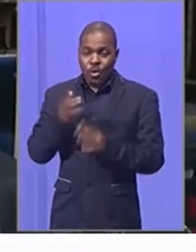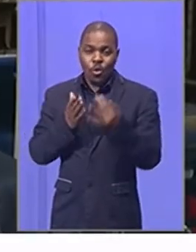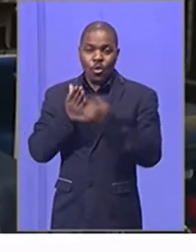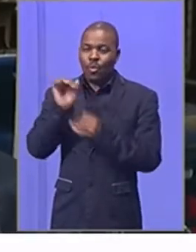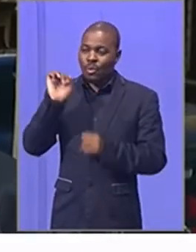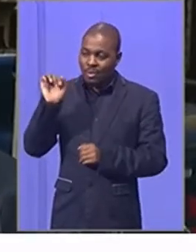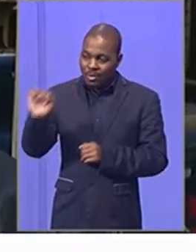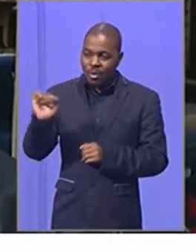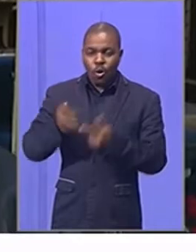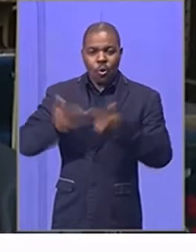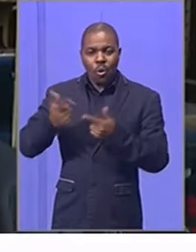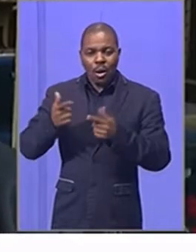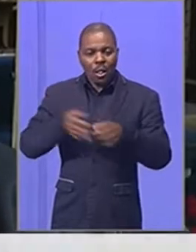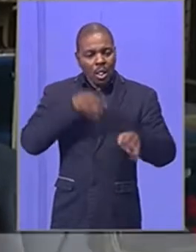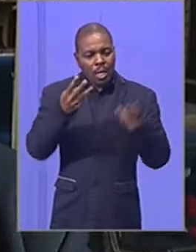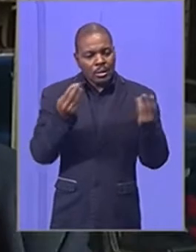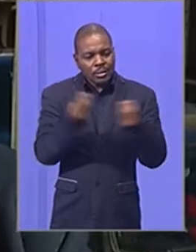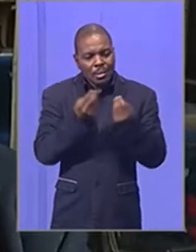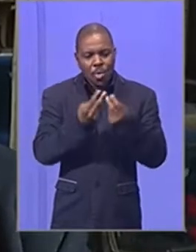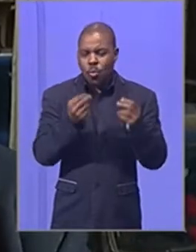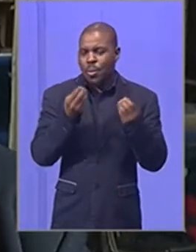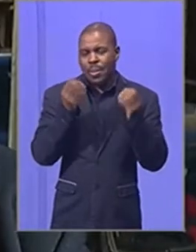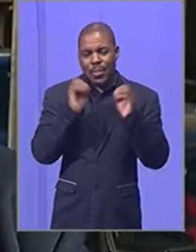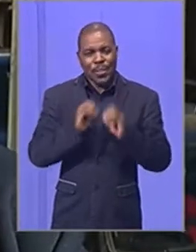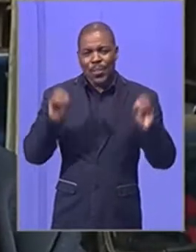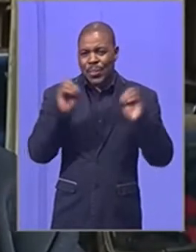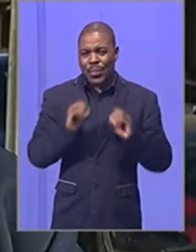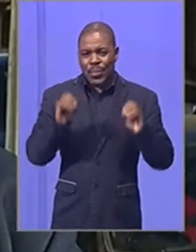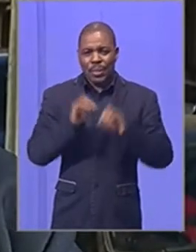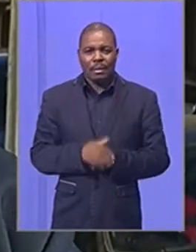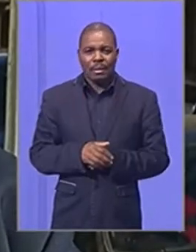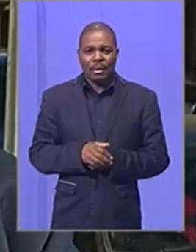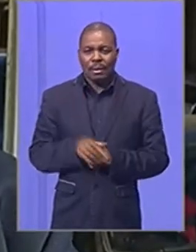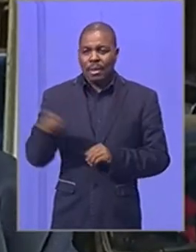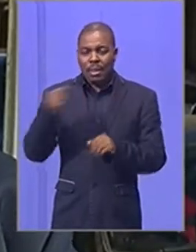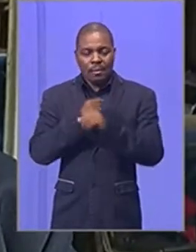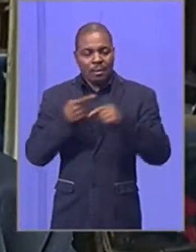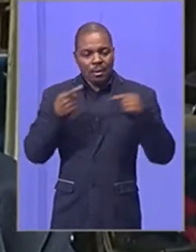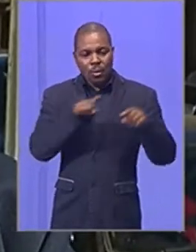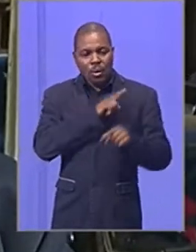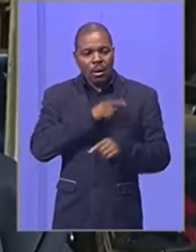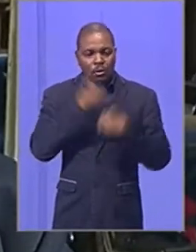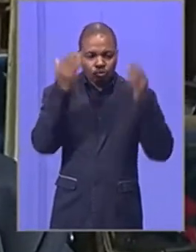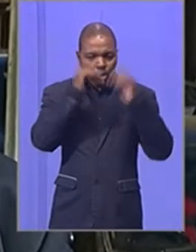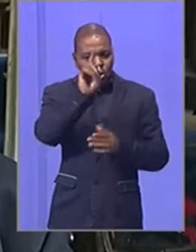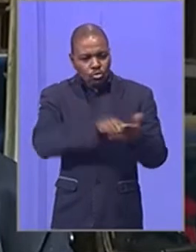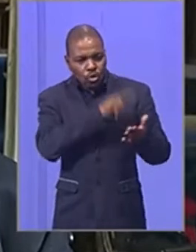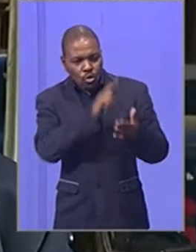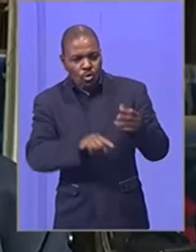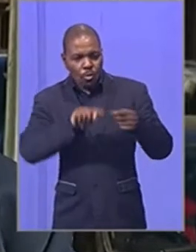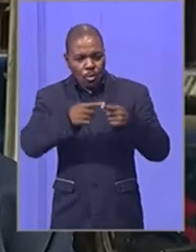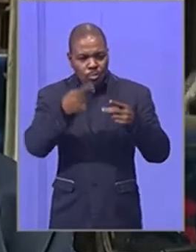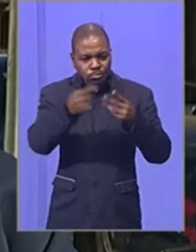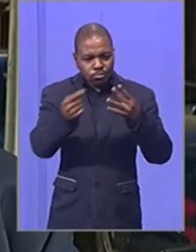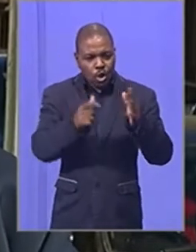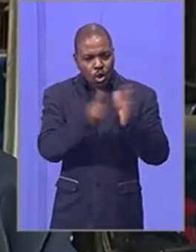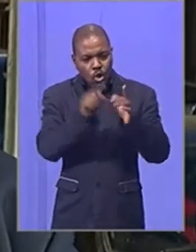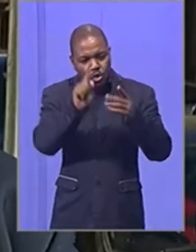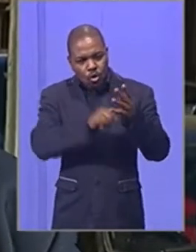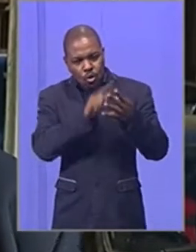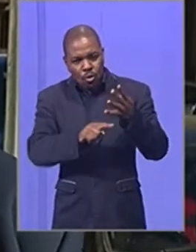brought anything new, has not argued that the magistrate was wrong in terms of the facts and the law